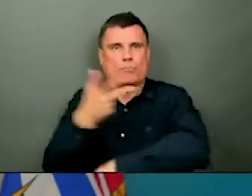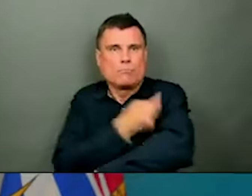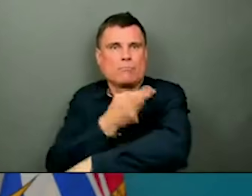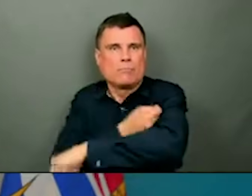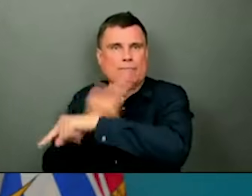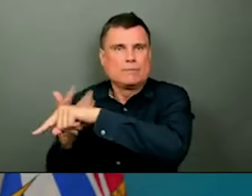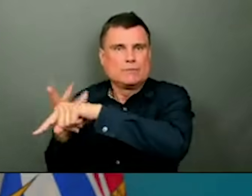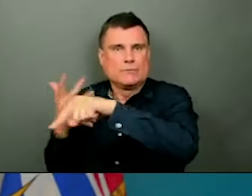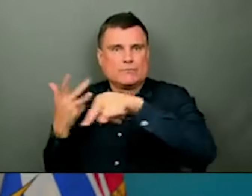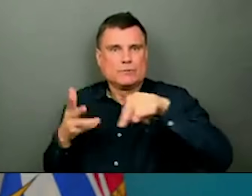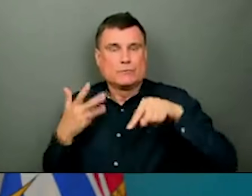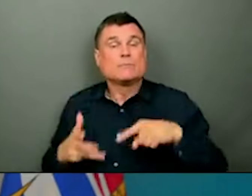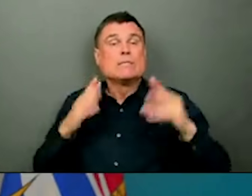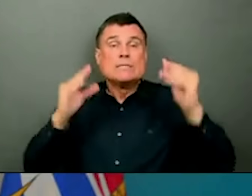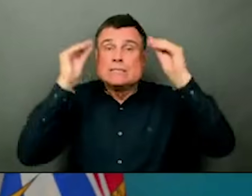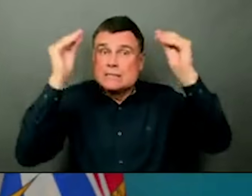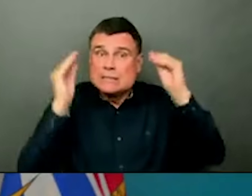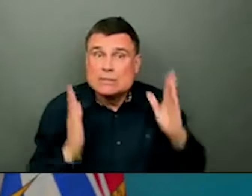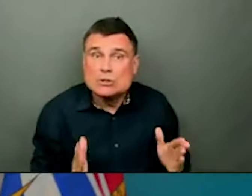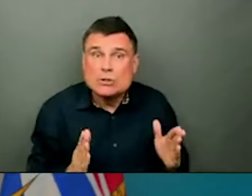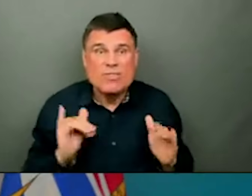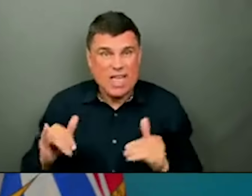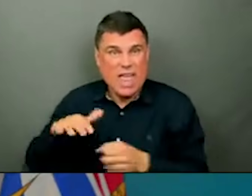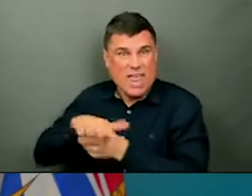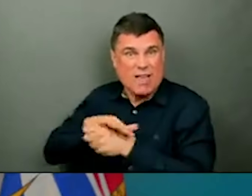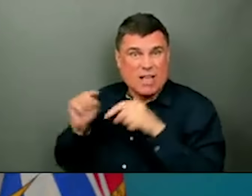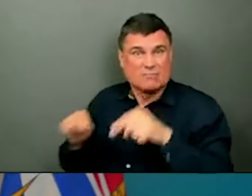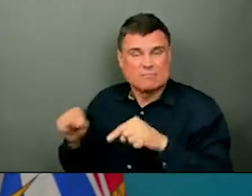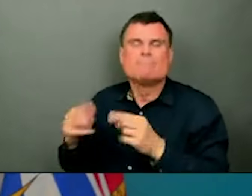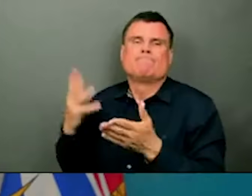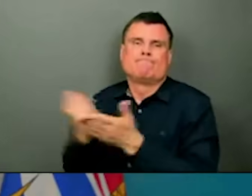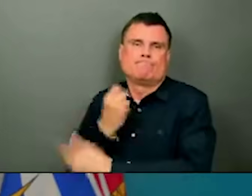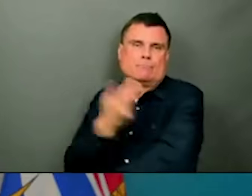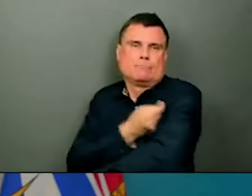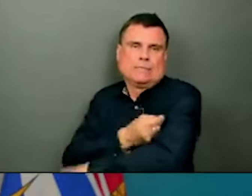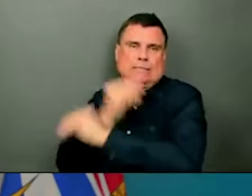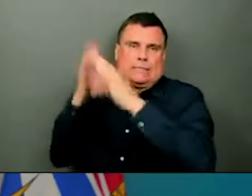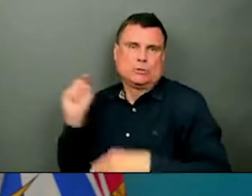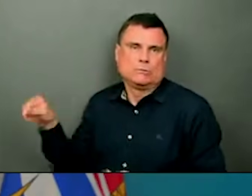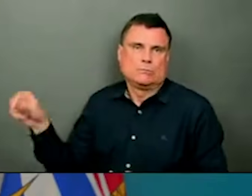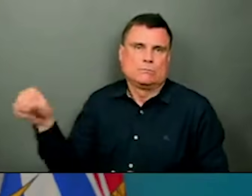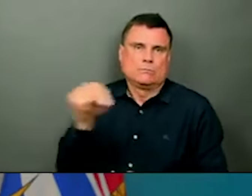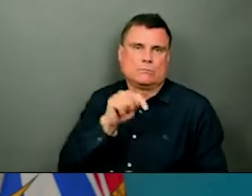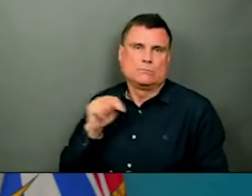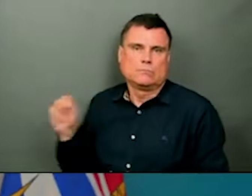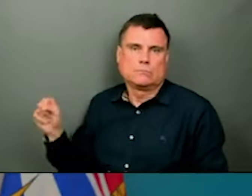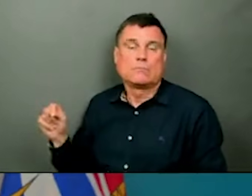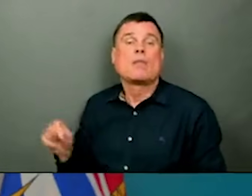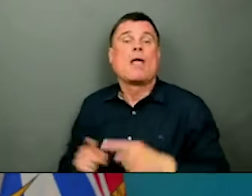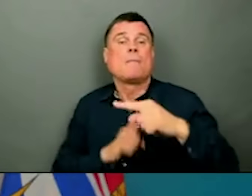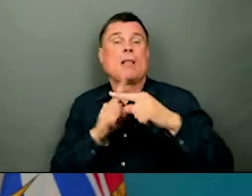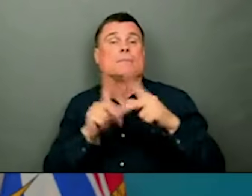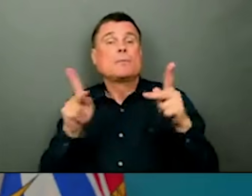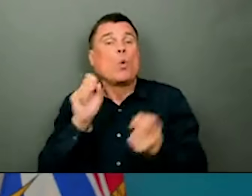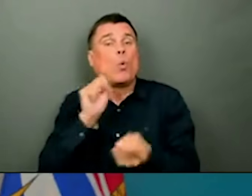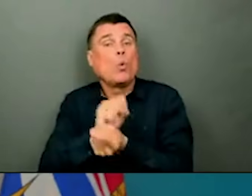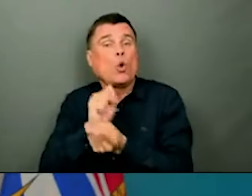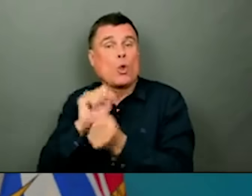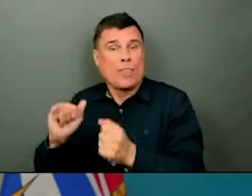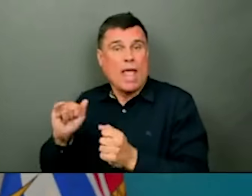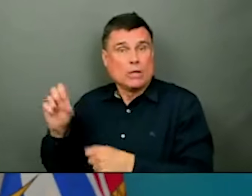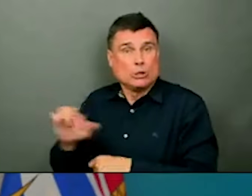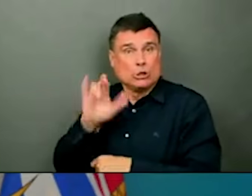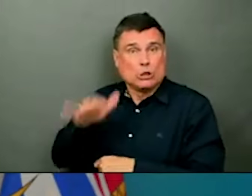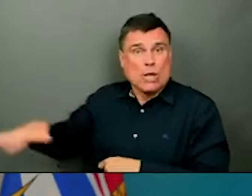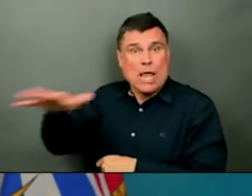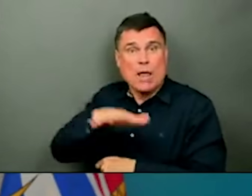and that's for good reason. Even if many of those education workers or anyone working in workplaces in Surrey may not live in Surrey